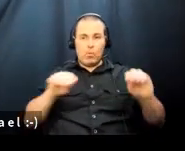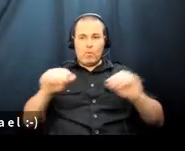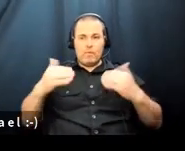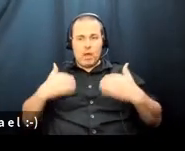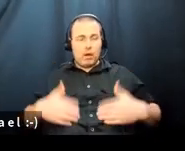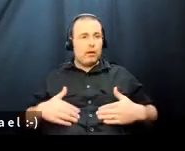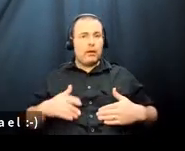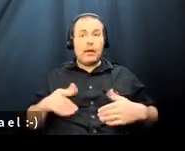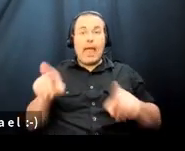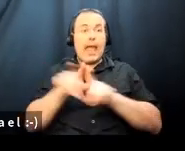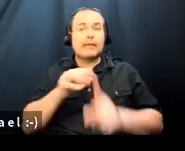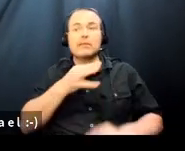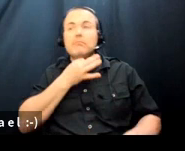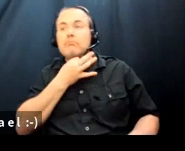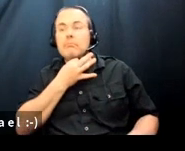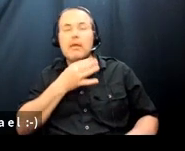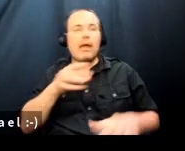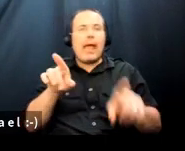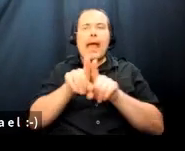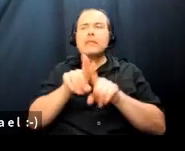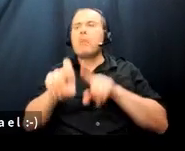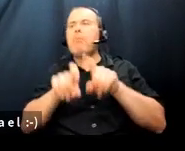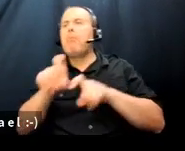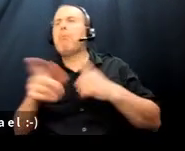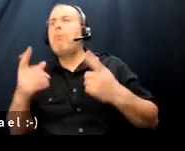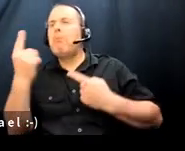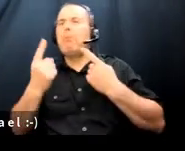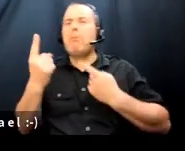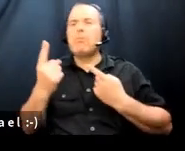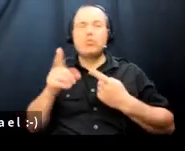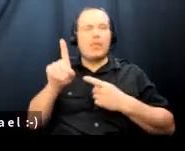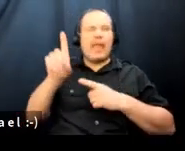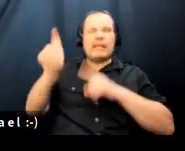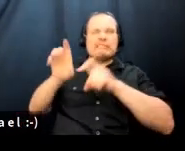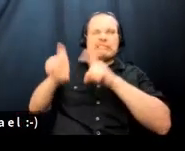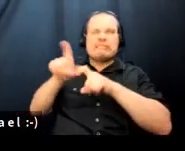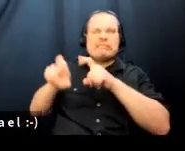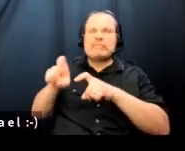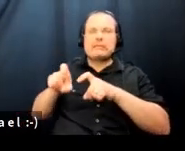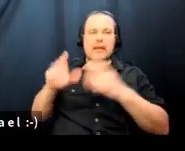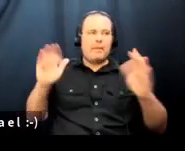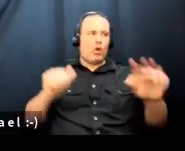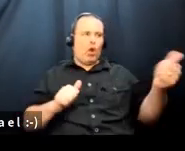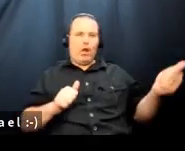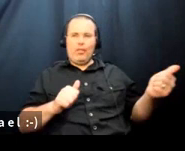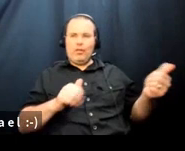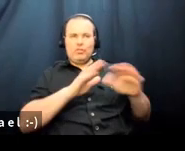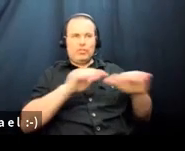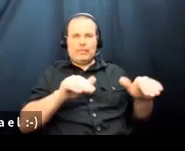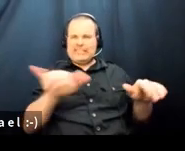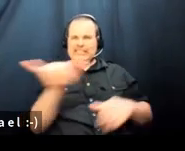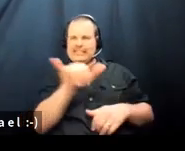inquisitive? Do they question as much as other children their age? And does your child